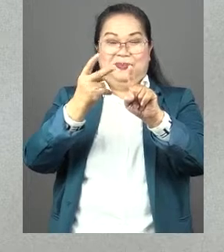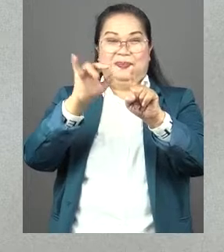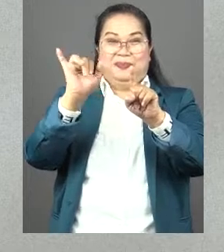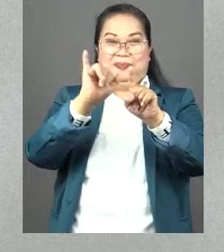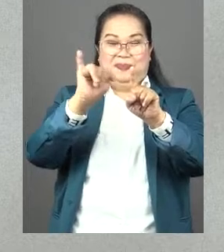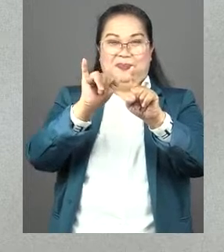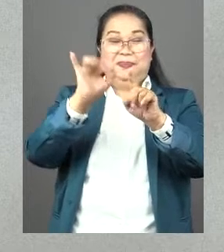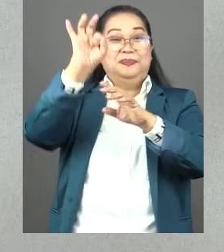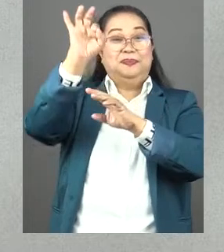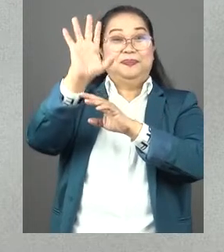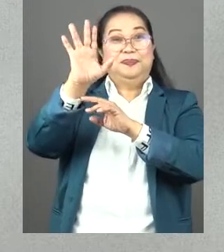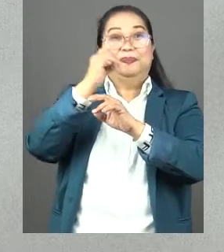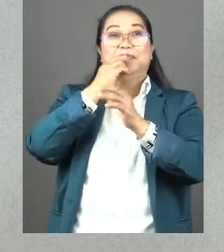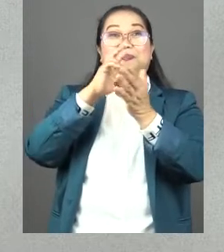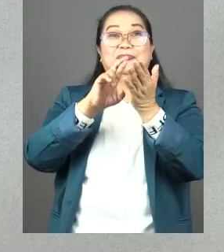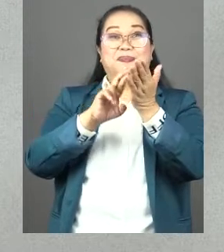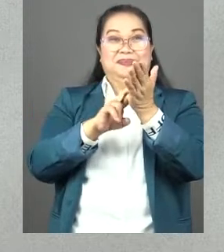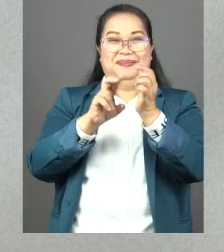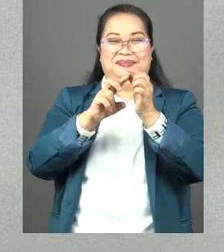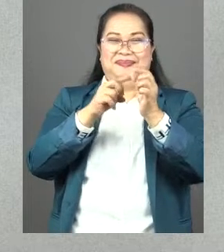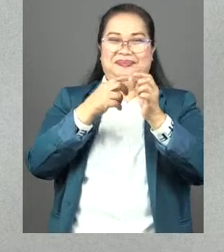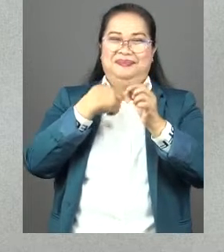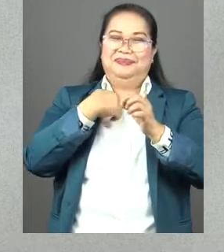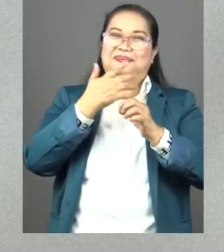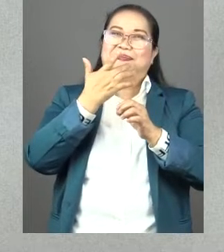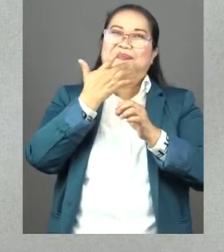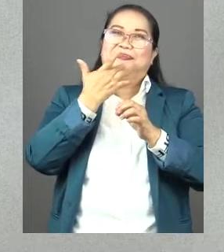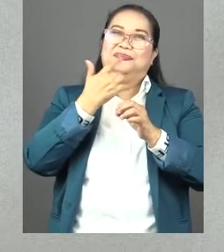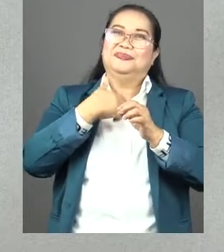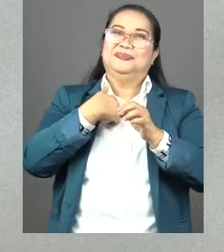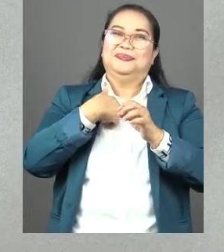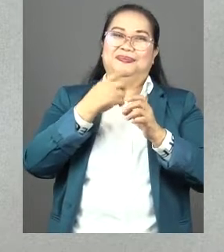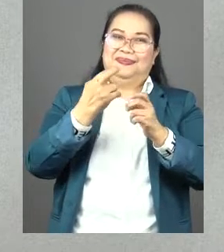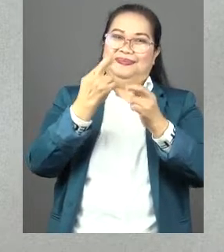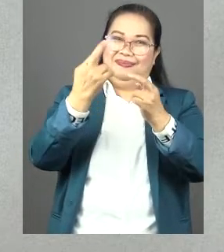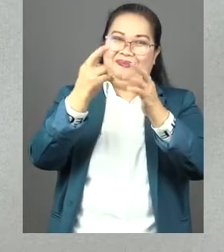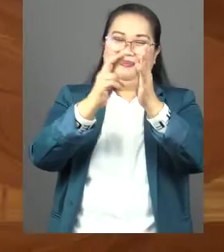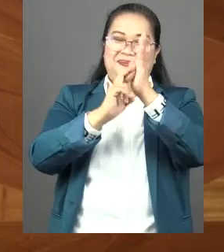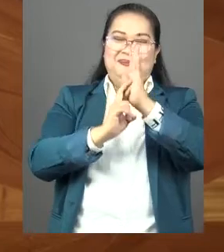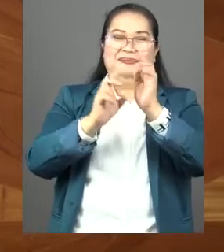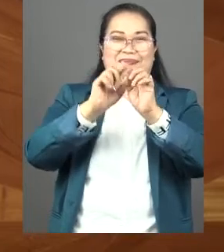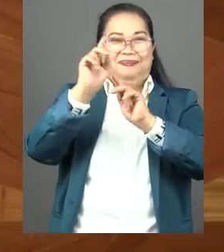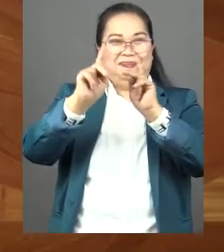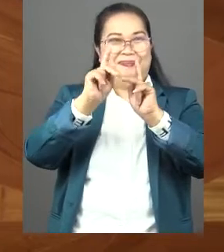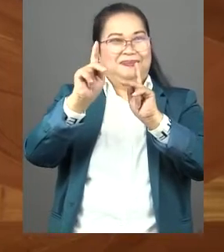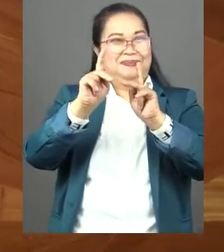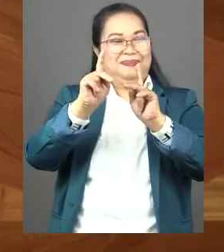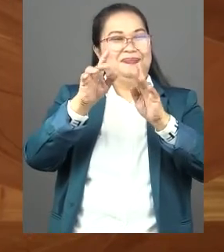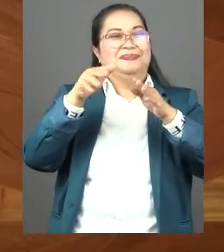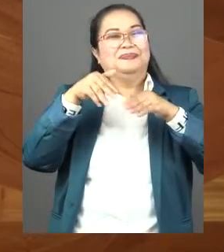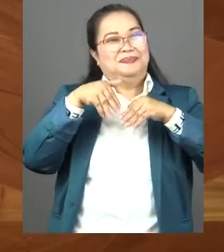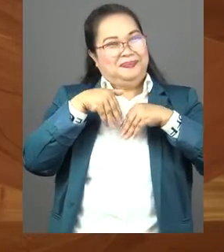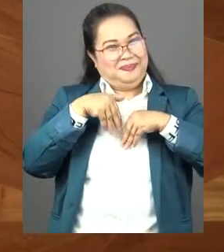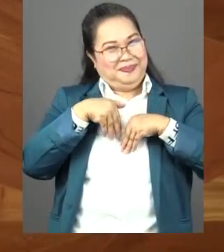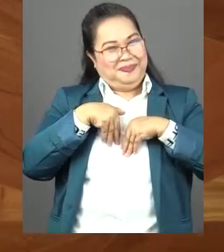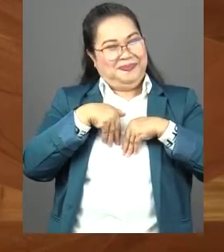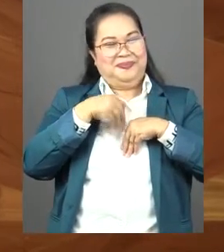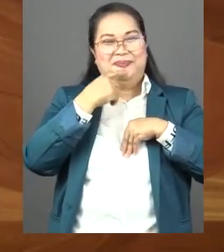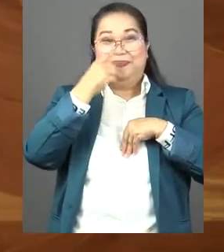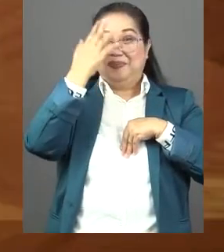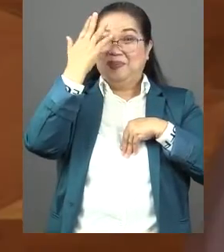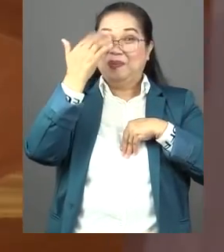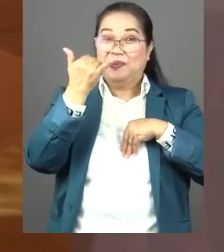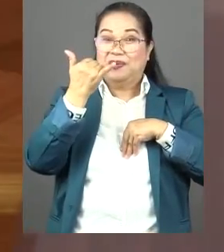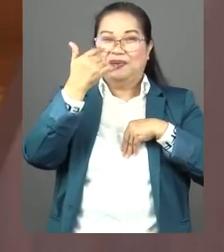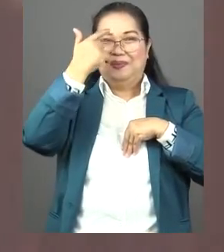our pastors who report to me, I prefer, I recommend, I request them to be teetotalers. You know why?